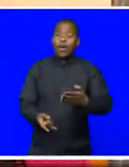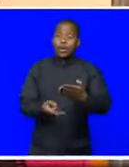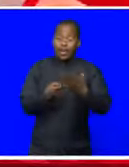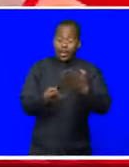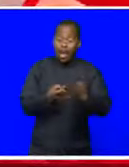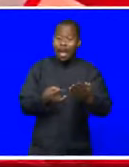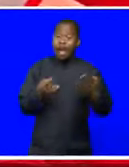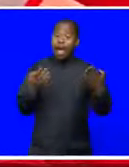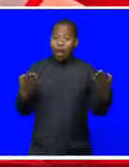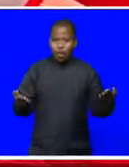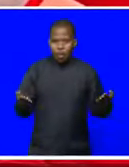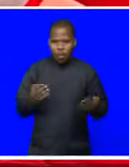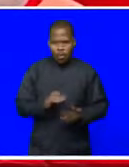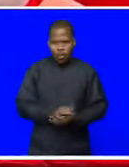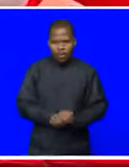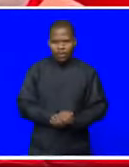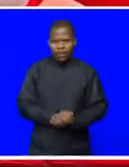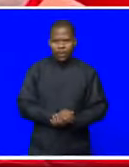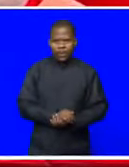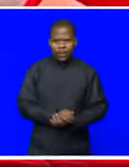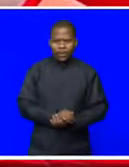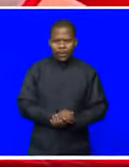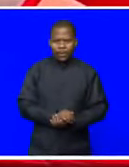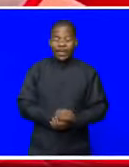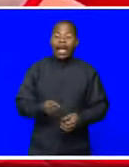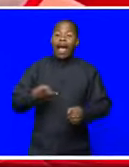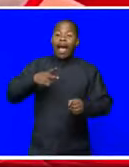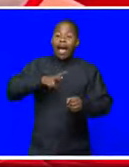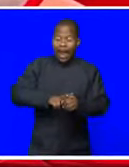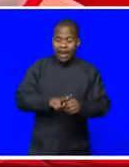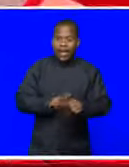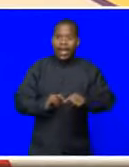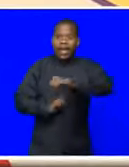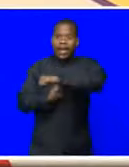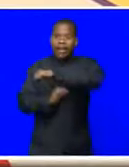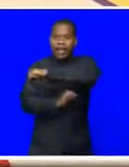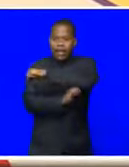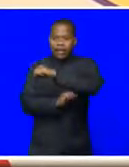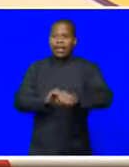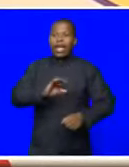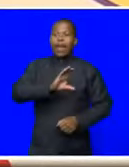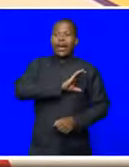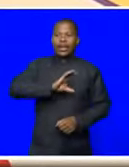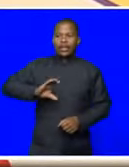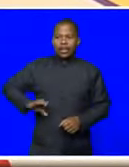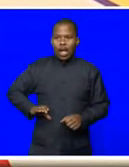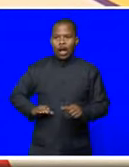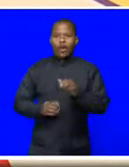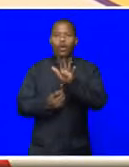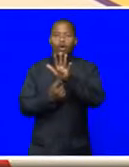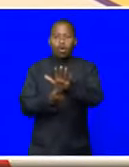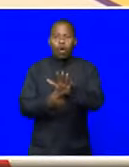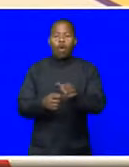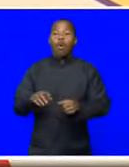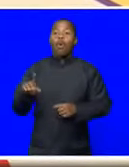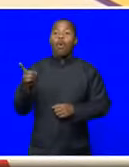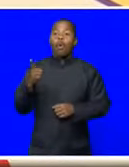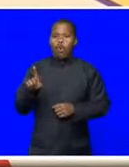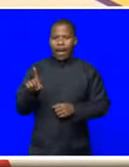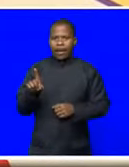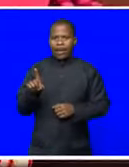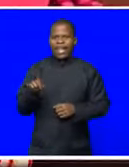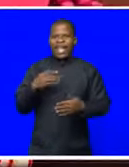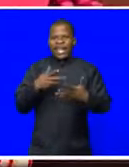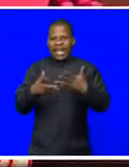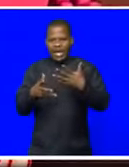fellow Christians, is even more significant this time around, as the needs and